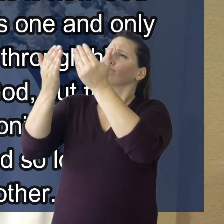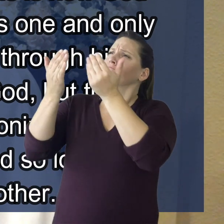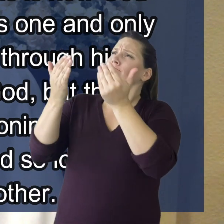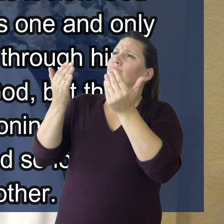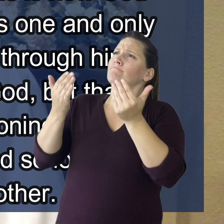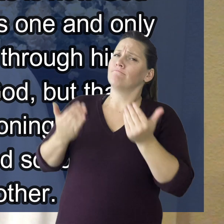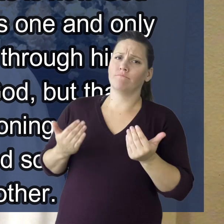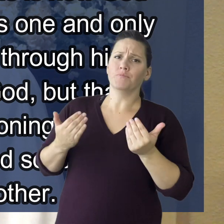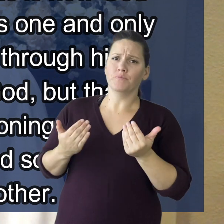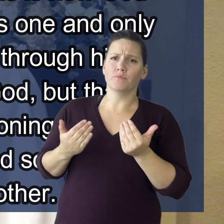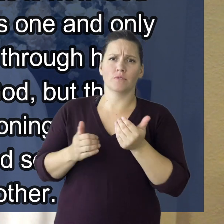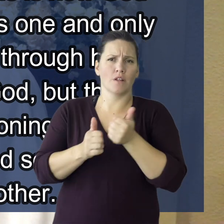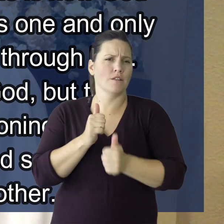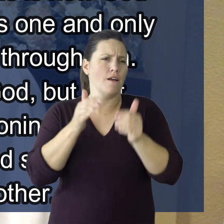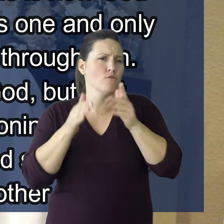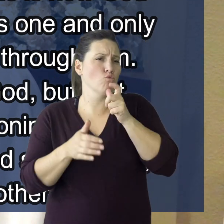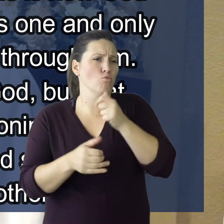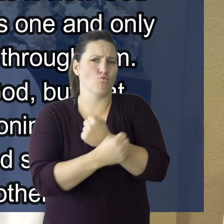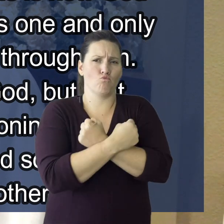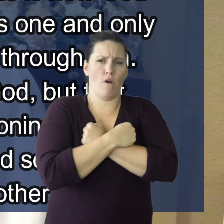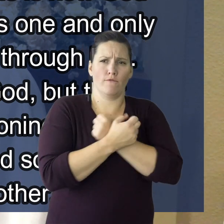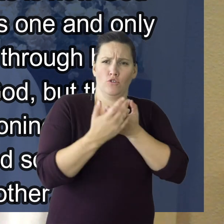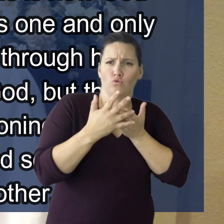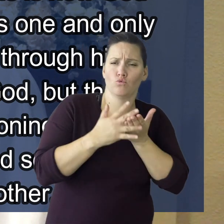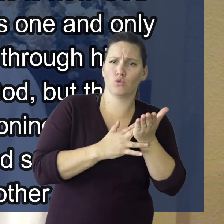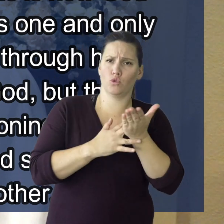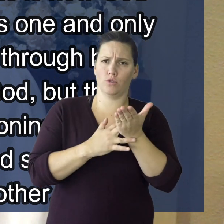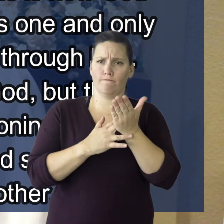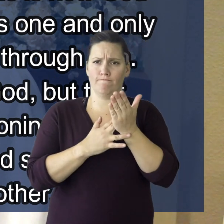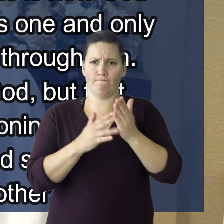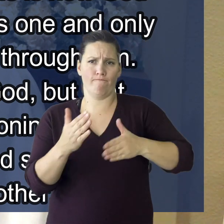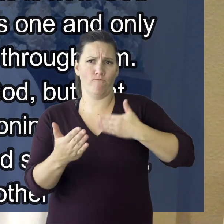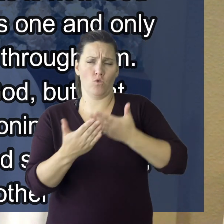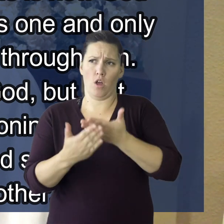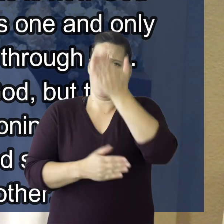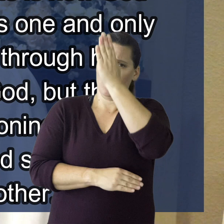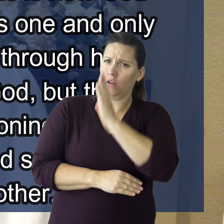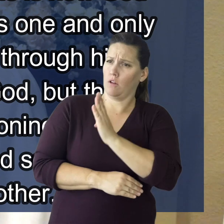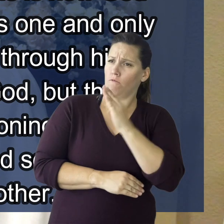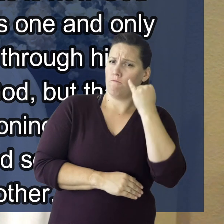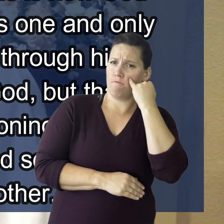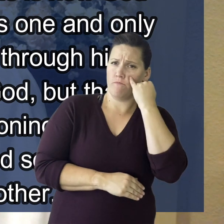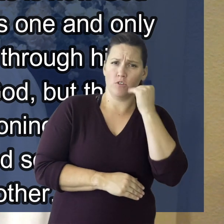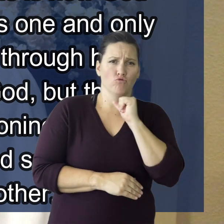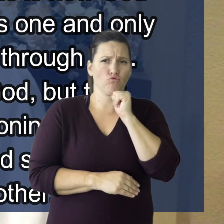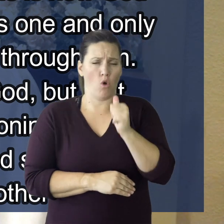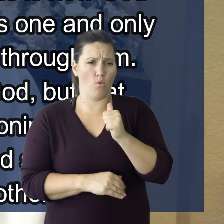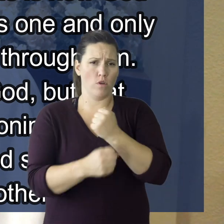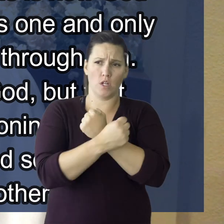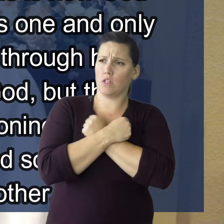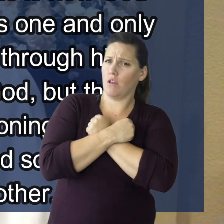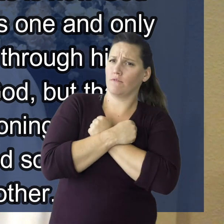God. Everyone who loves has been born of God and knows God. Whoever does not love does not